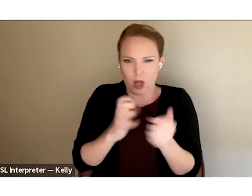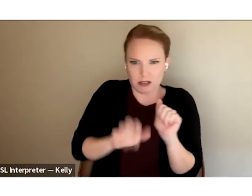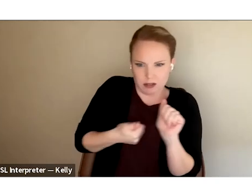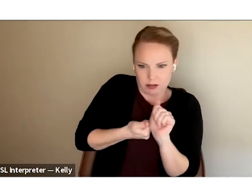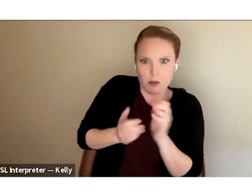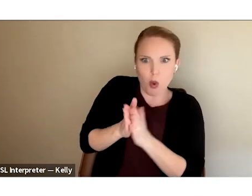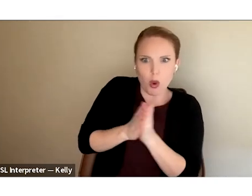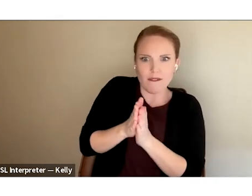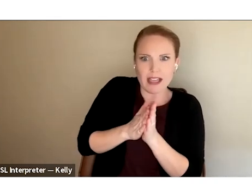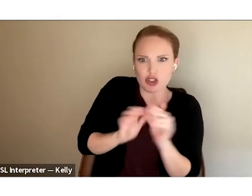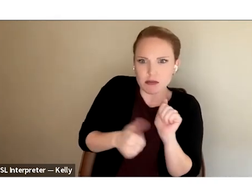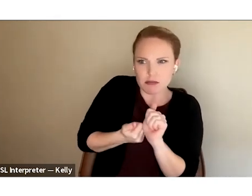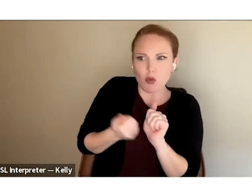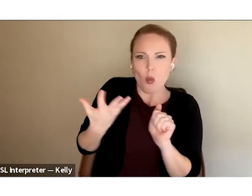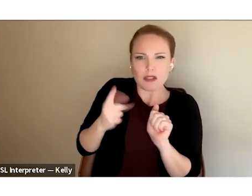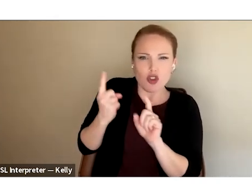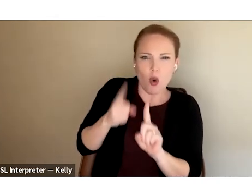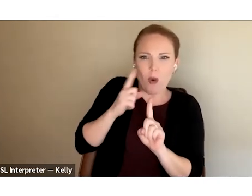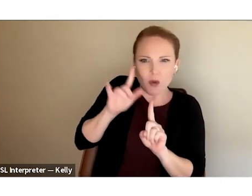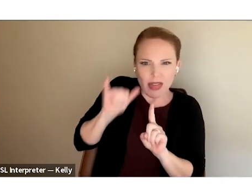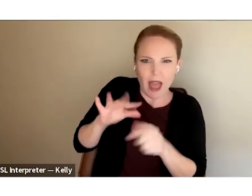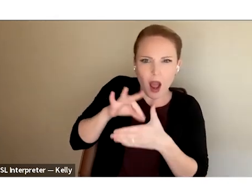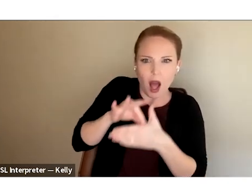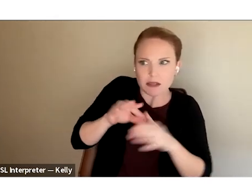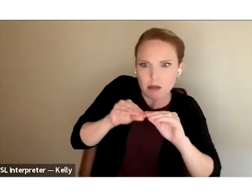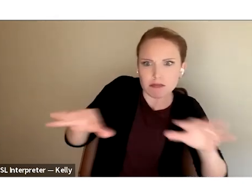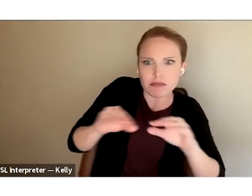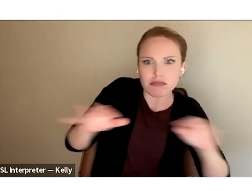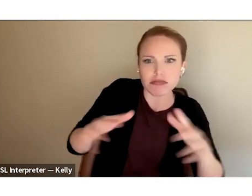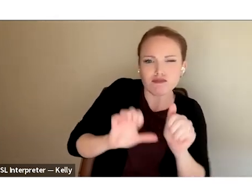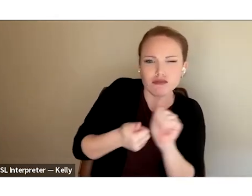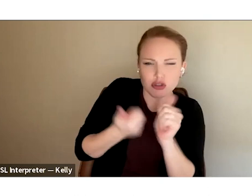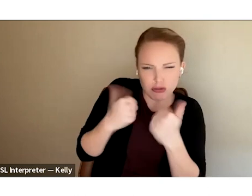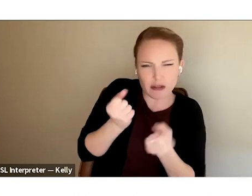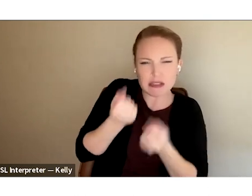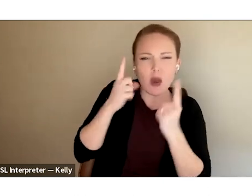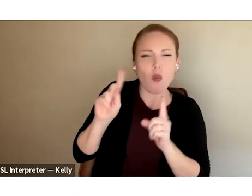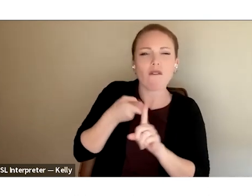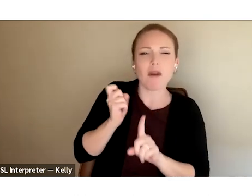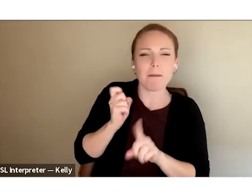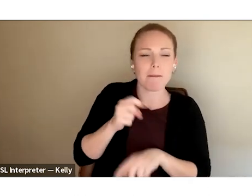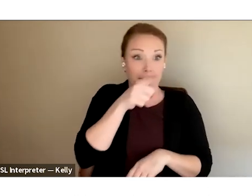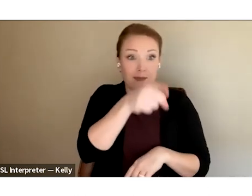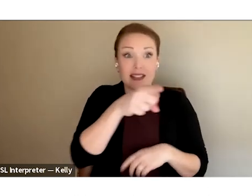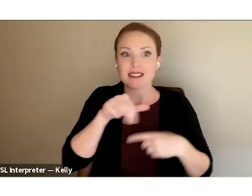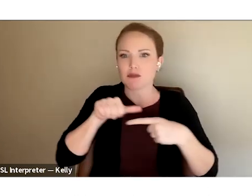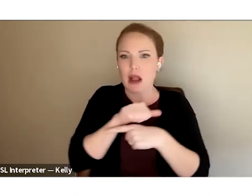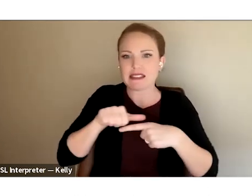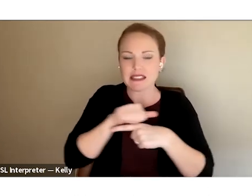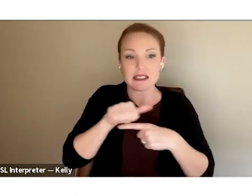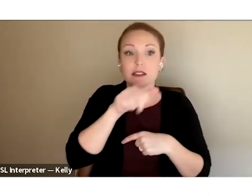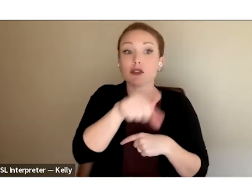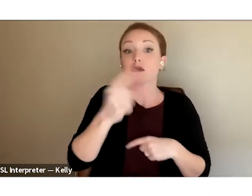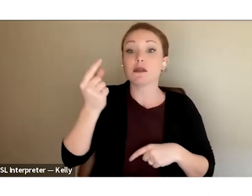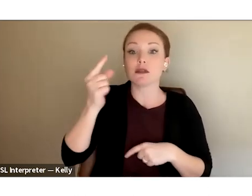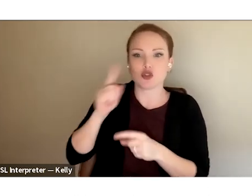driving that material. And then this is the practice of it, which I had already mentioned, to abandon